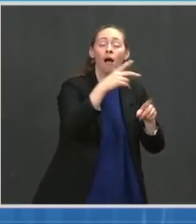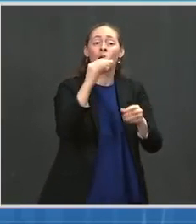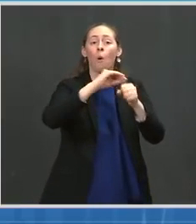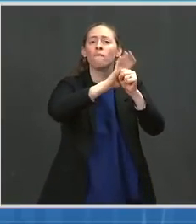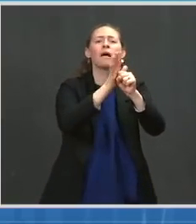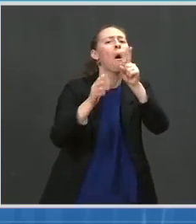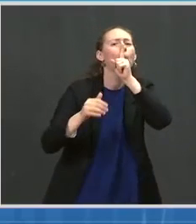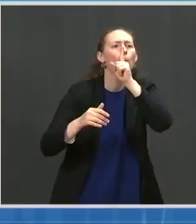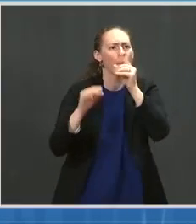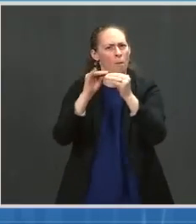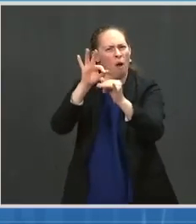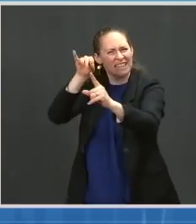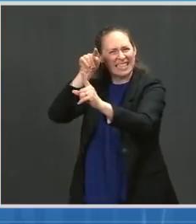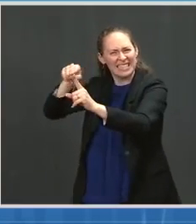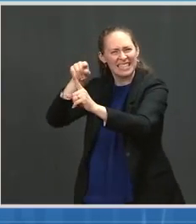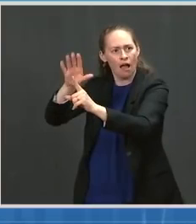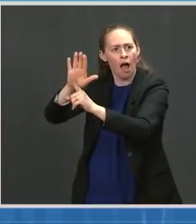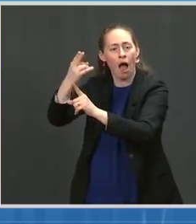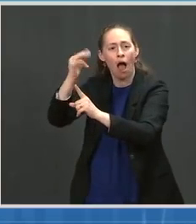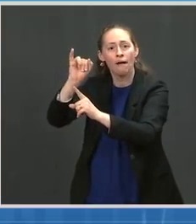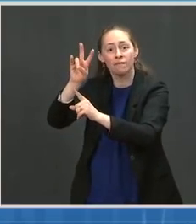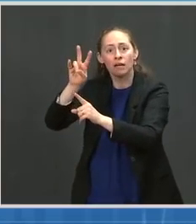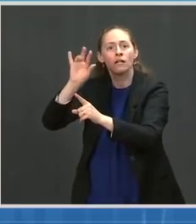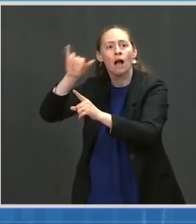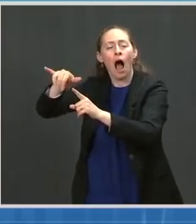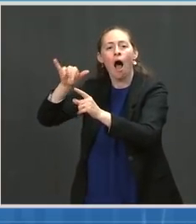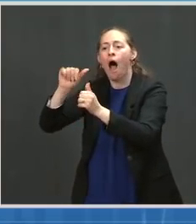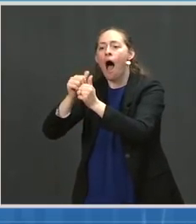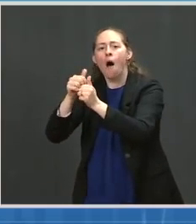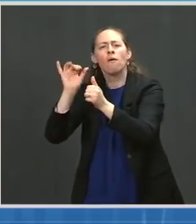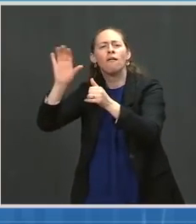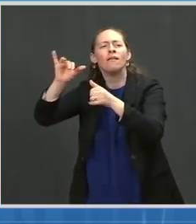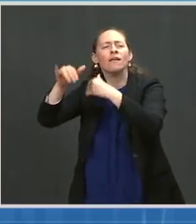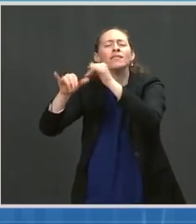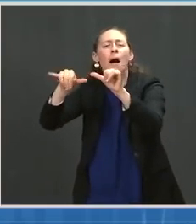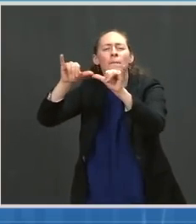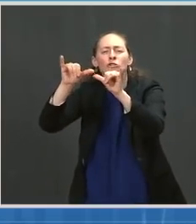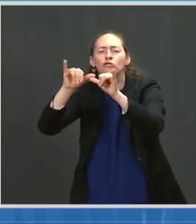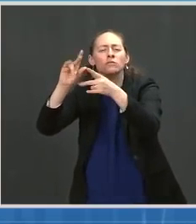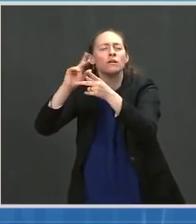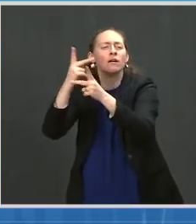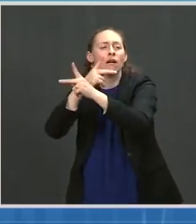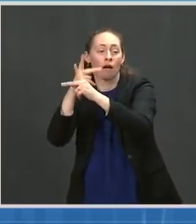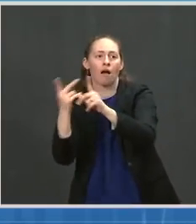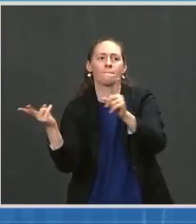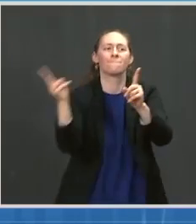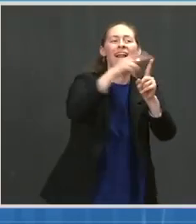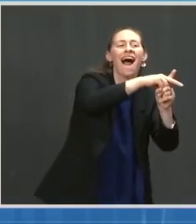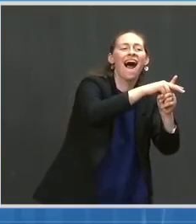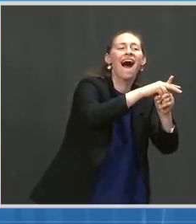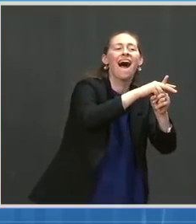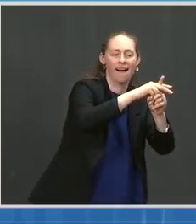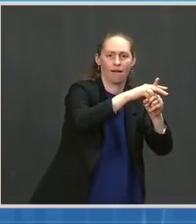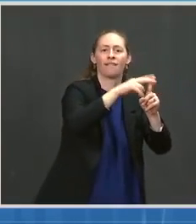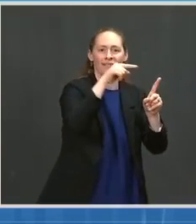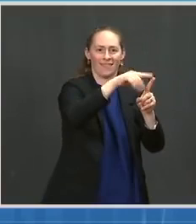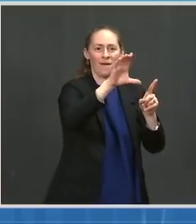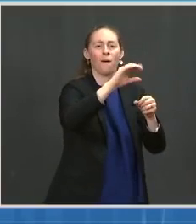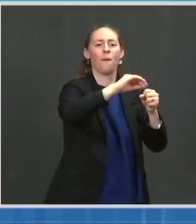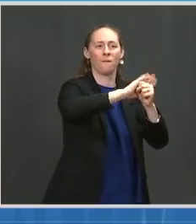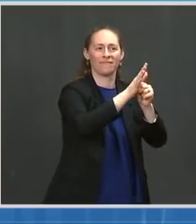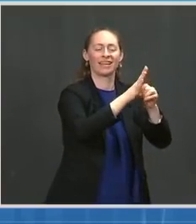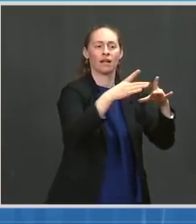most immunogenic conformation of the molecule to develop an HIV vaccine. Next